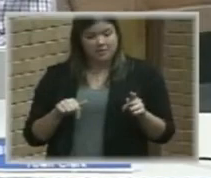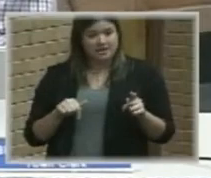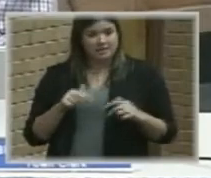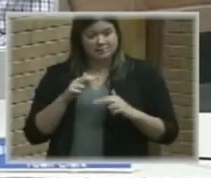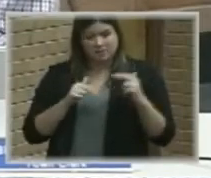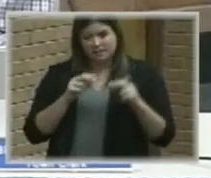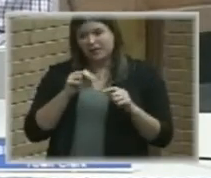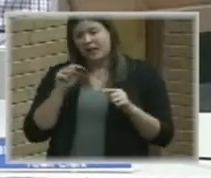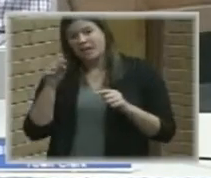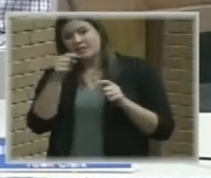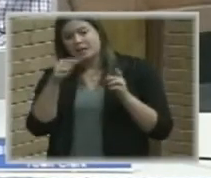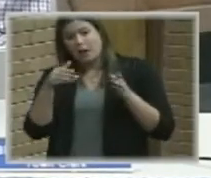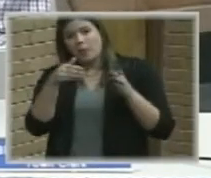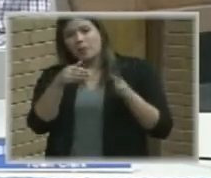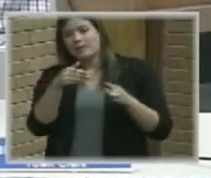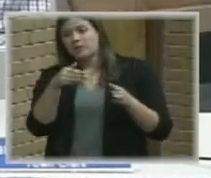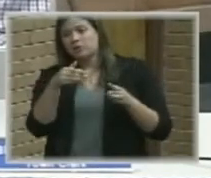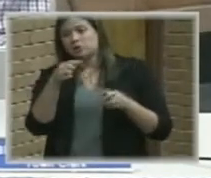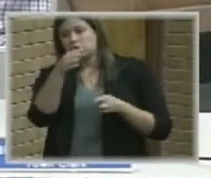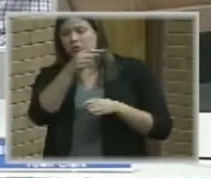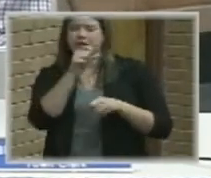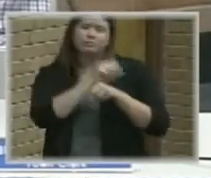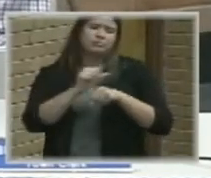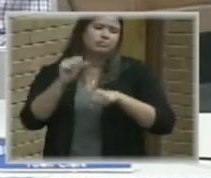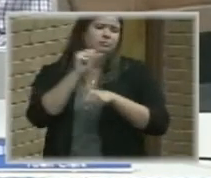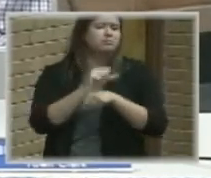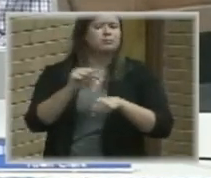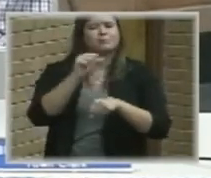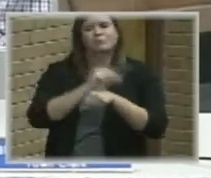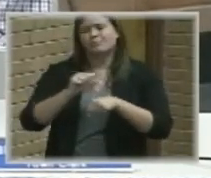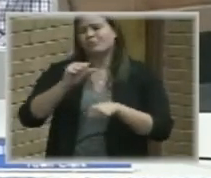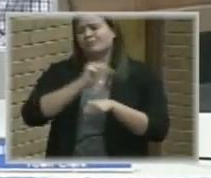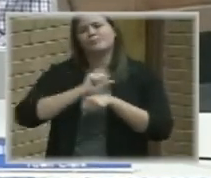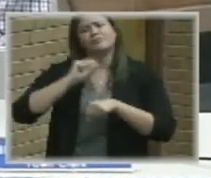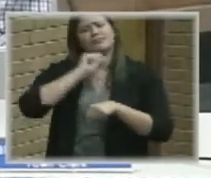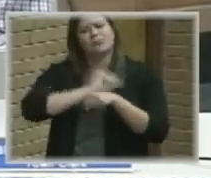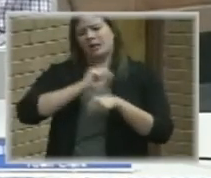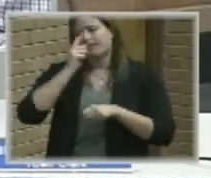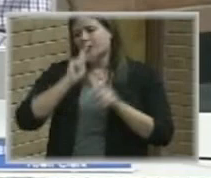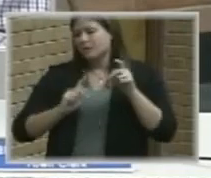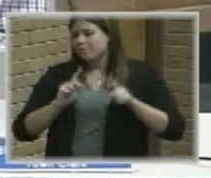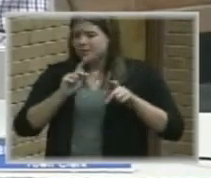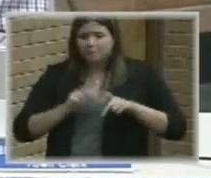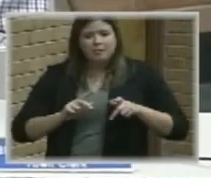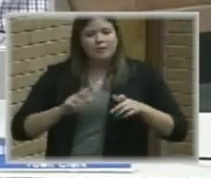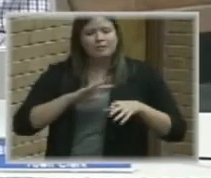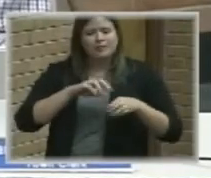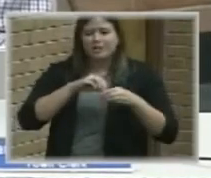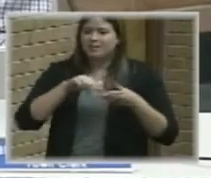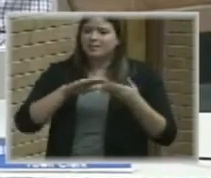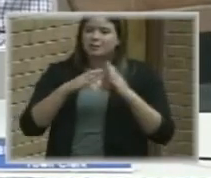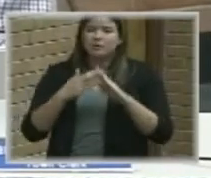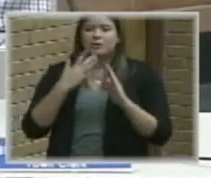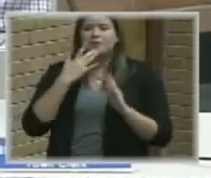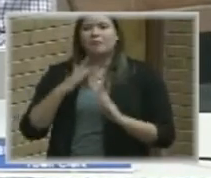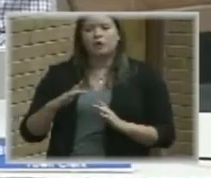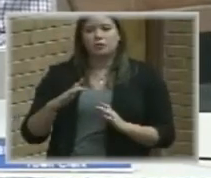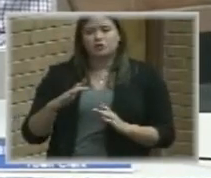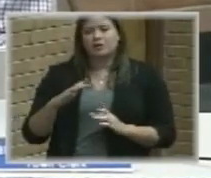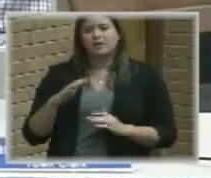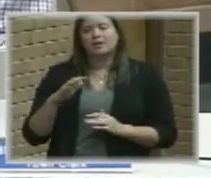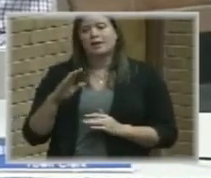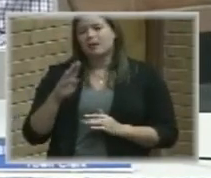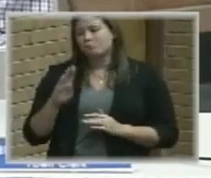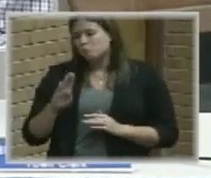Recreation work their tails off for the people of this community. Unfortunately, here in Brighton, I think largely that is